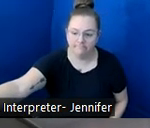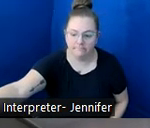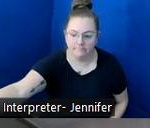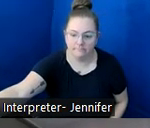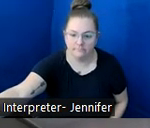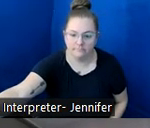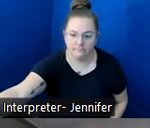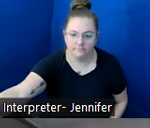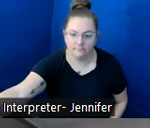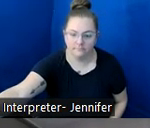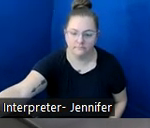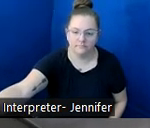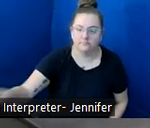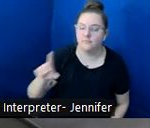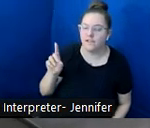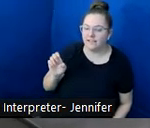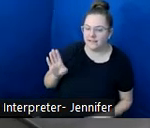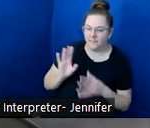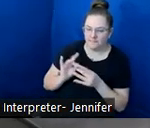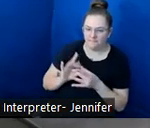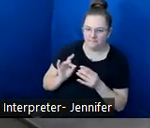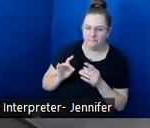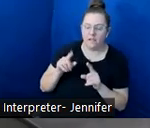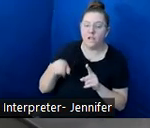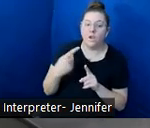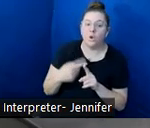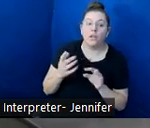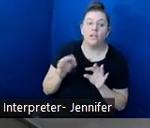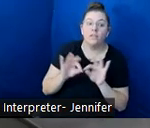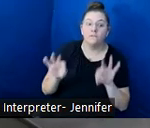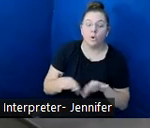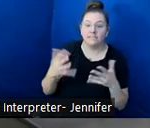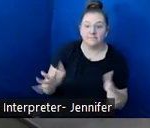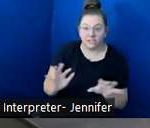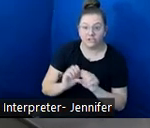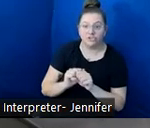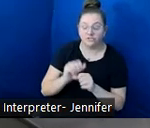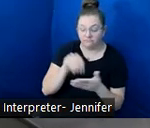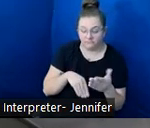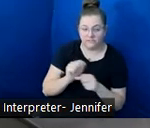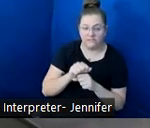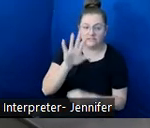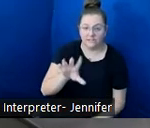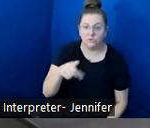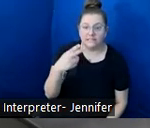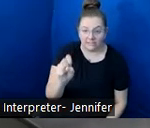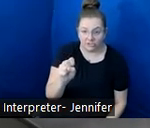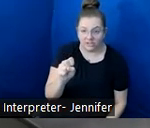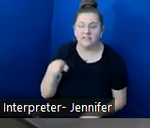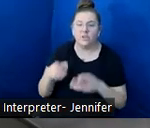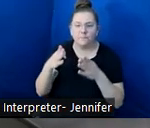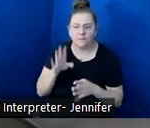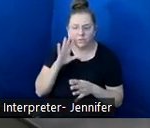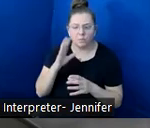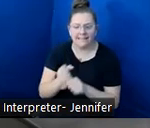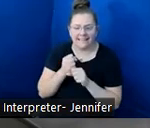Once the enrollment form is completed and sent back to DHS, the person will get a confirmation or